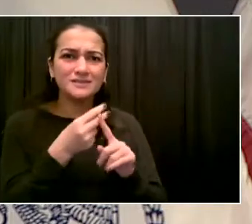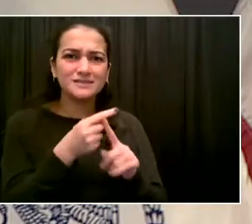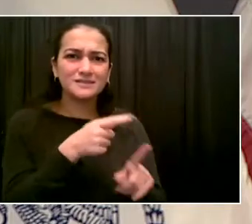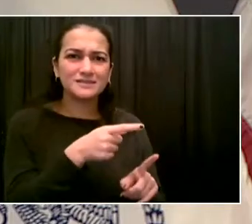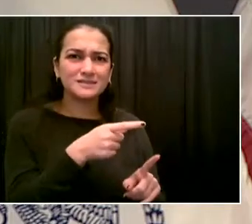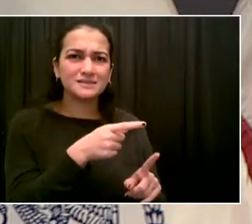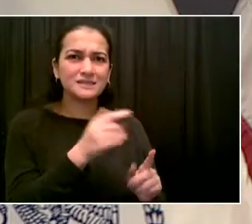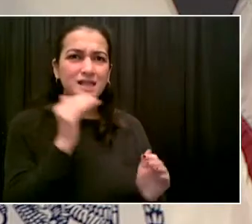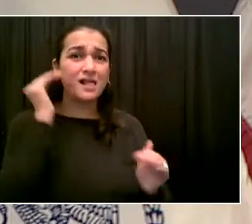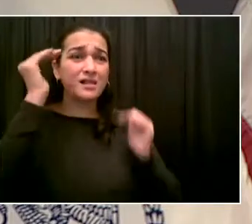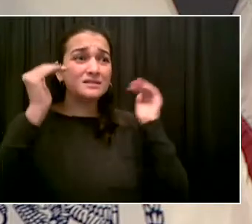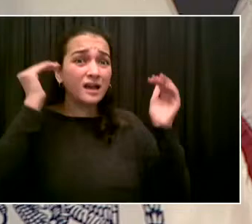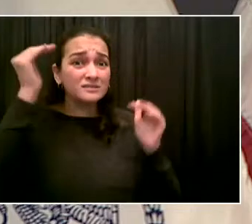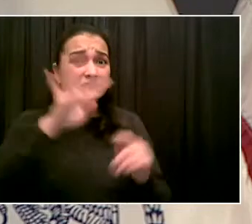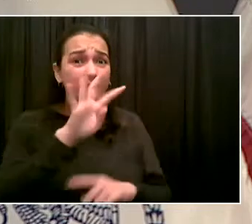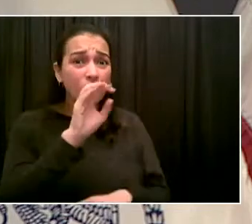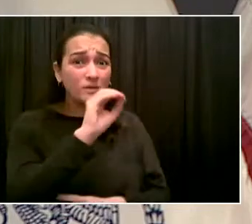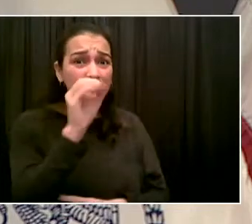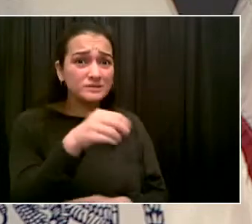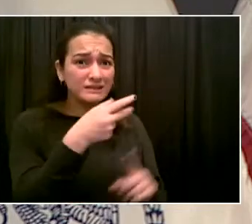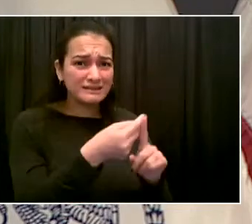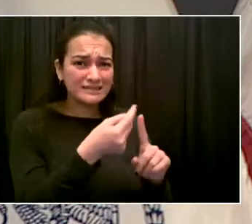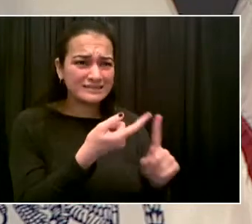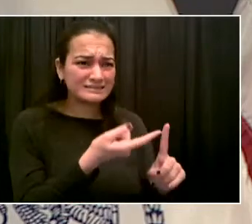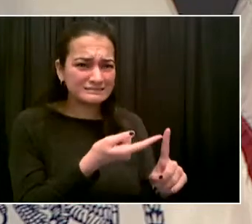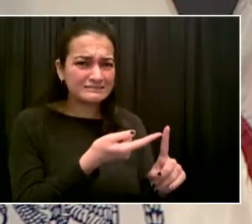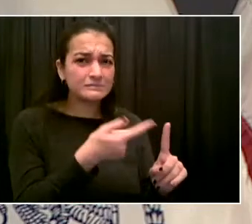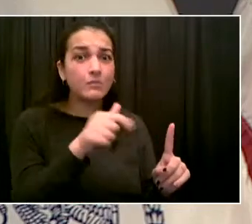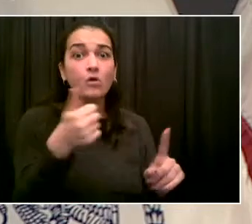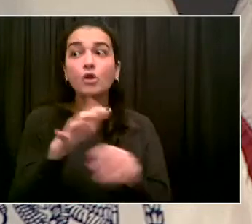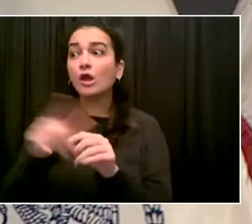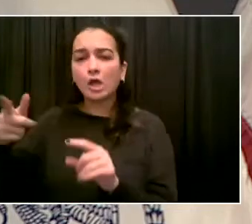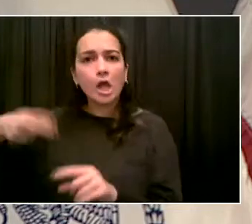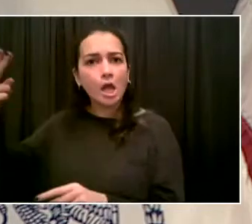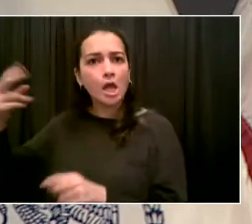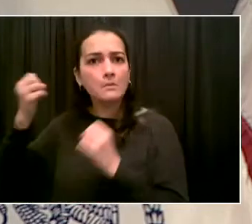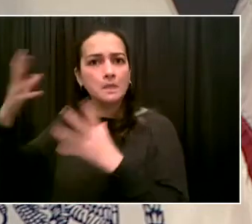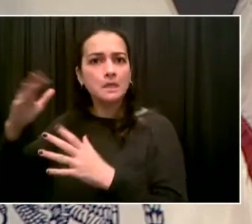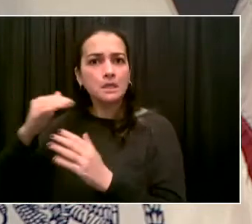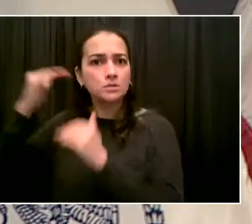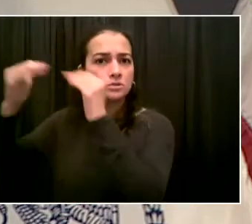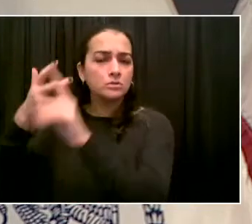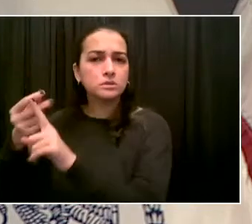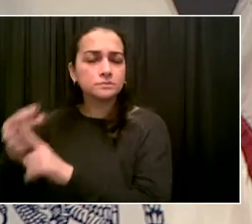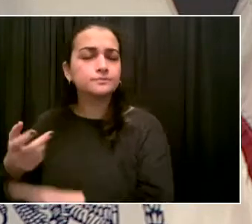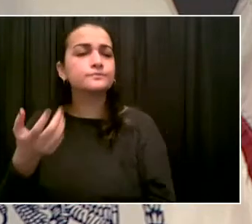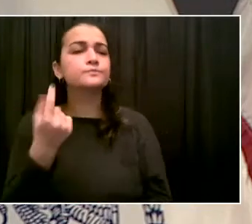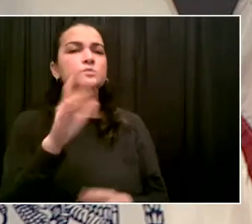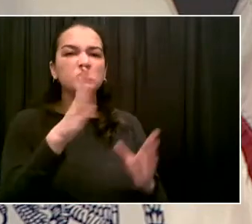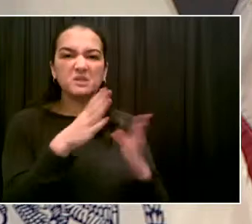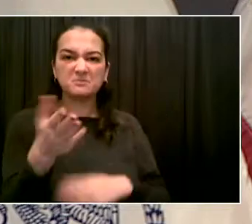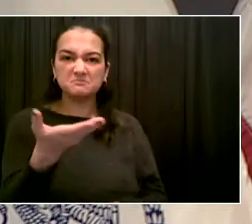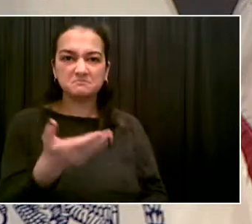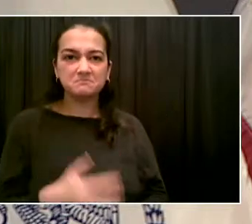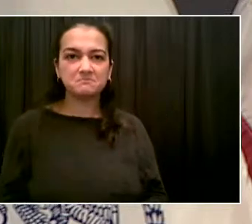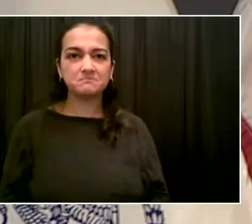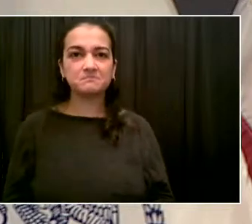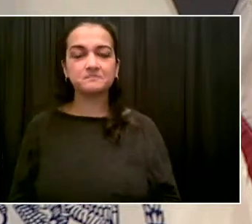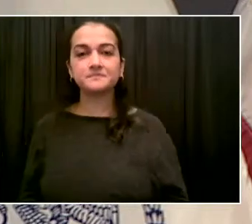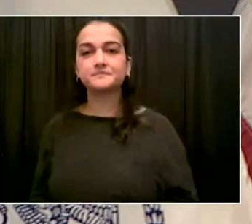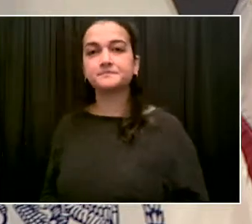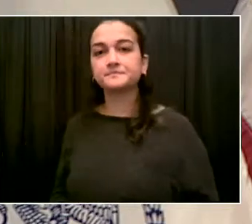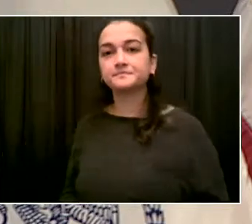I think it means we've got more work to do. And I want to bring Dr. Katz and Dr. Choksi into this. But I mean, overall, look, the